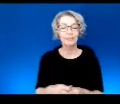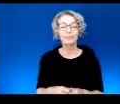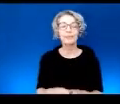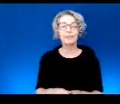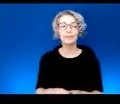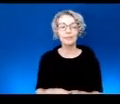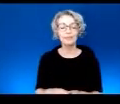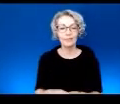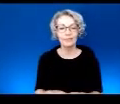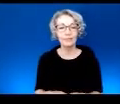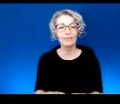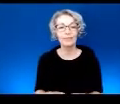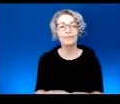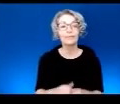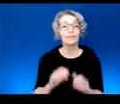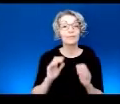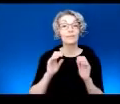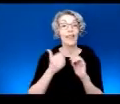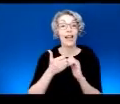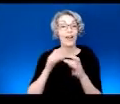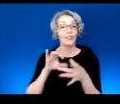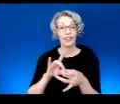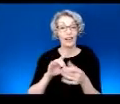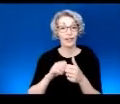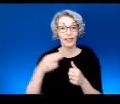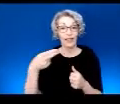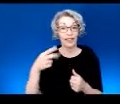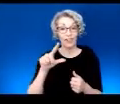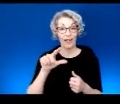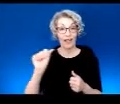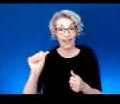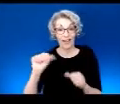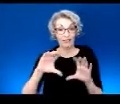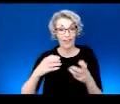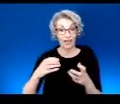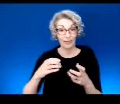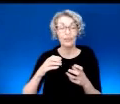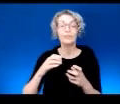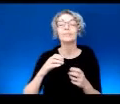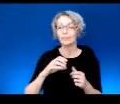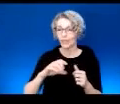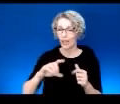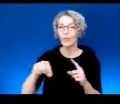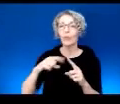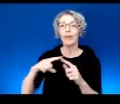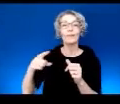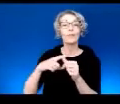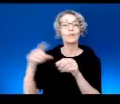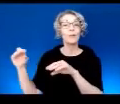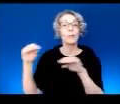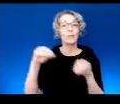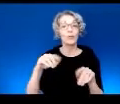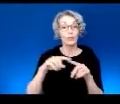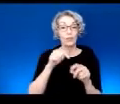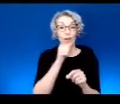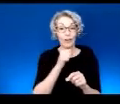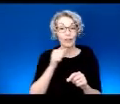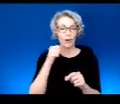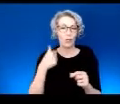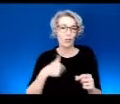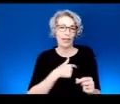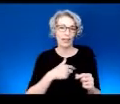I connected with HLAA chapter when we first moved to Arizona. We